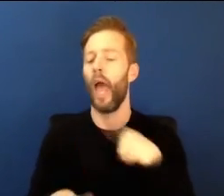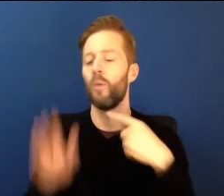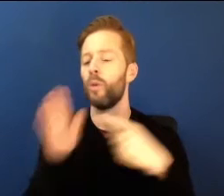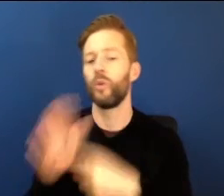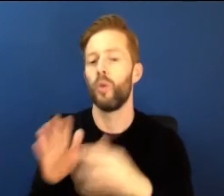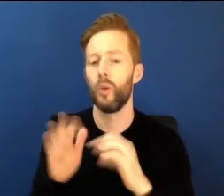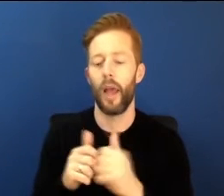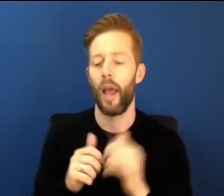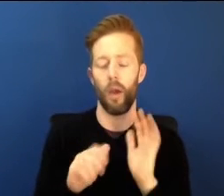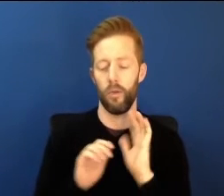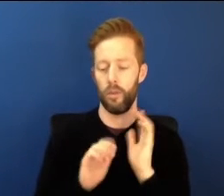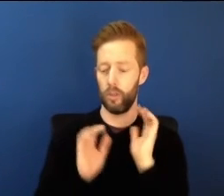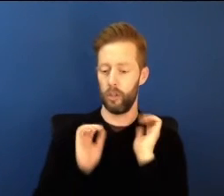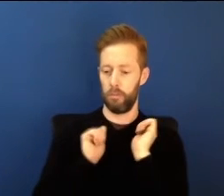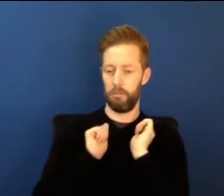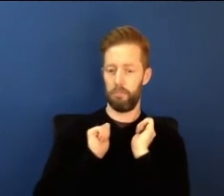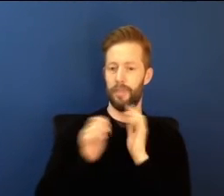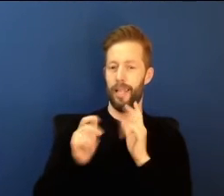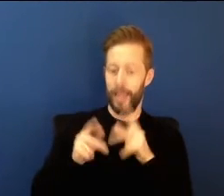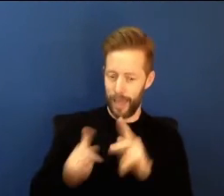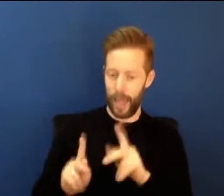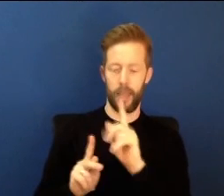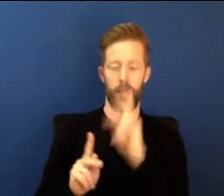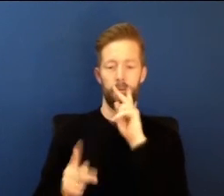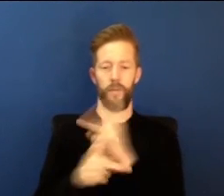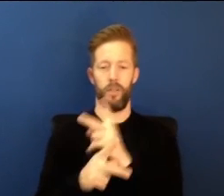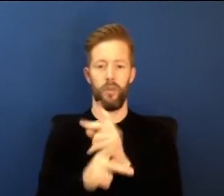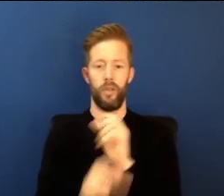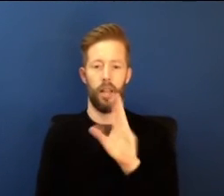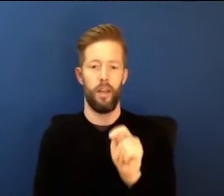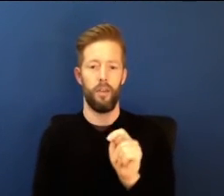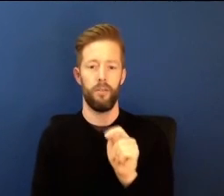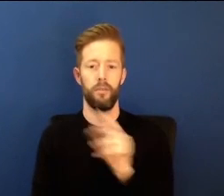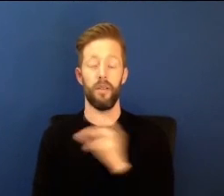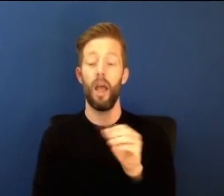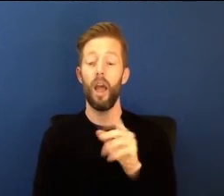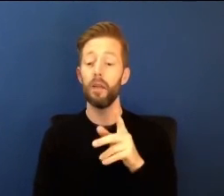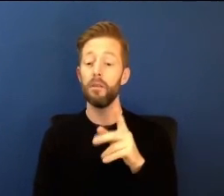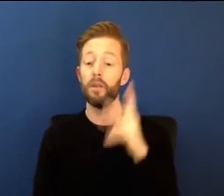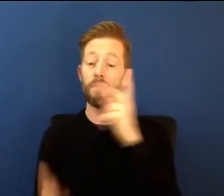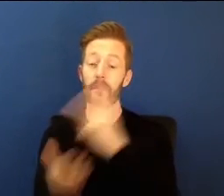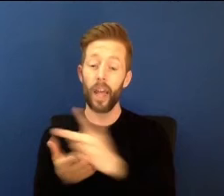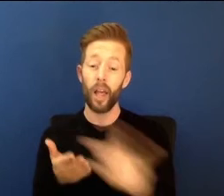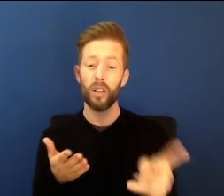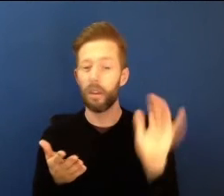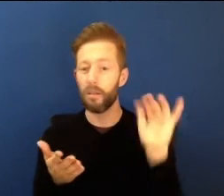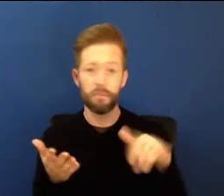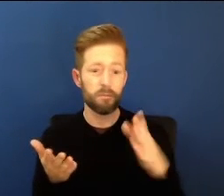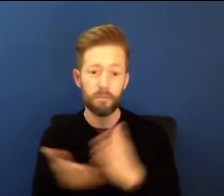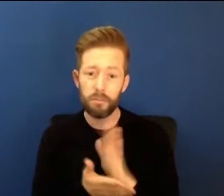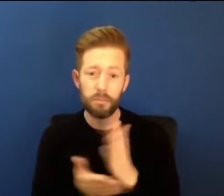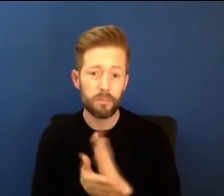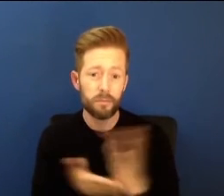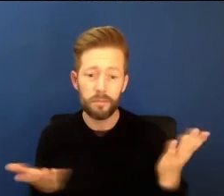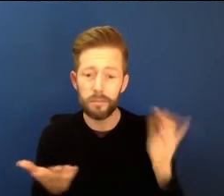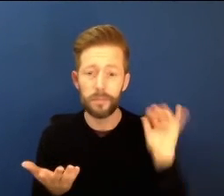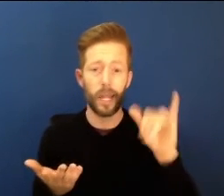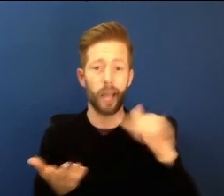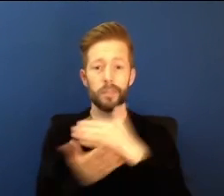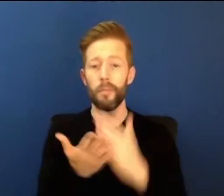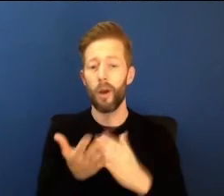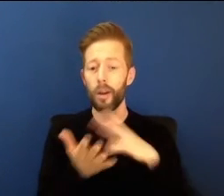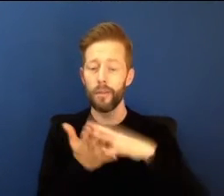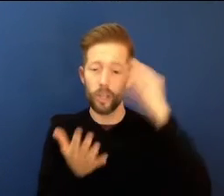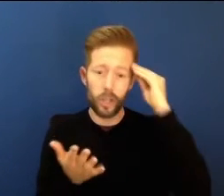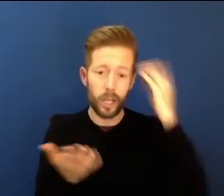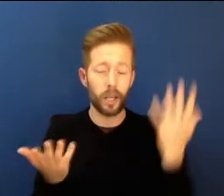to do this. Letting them figuring it out. And it's okay to have failure. Failure is